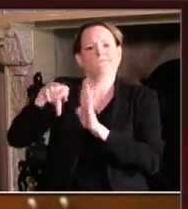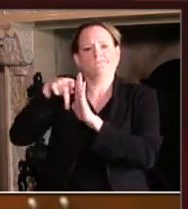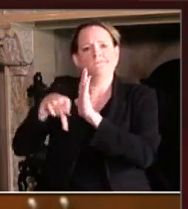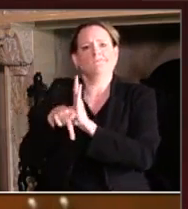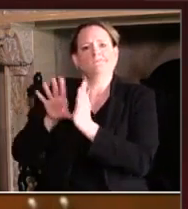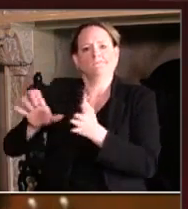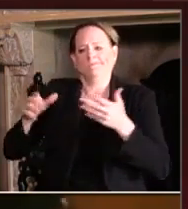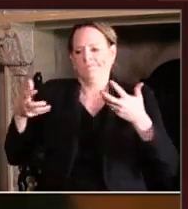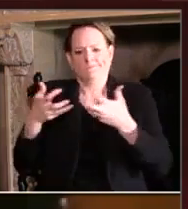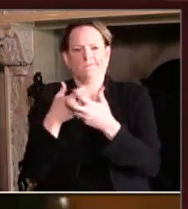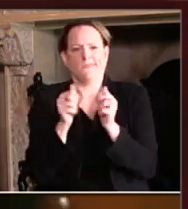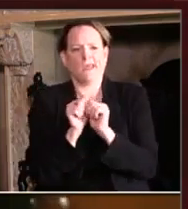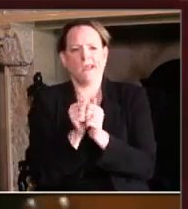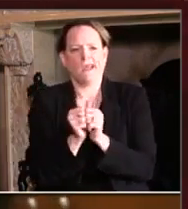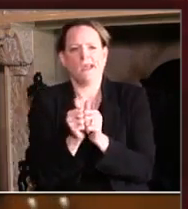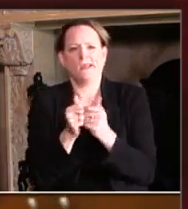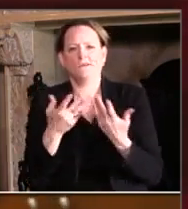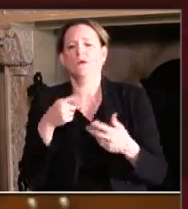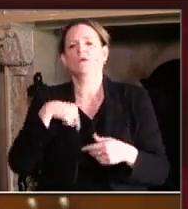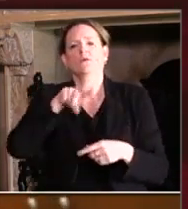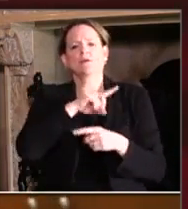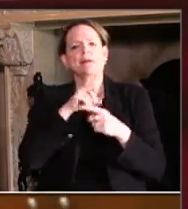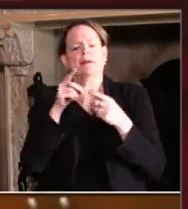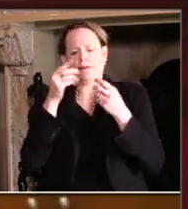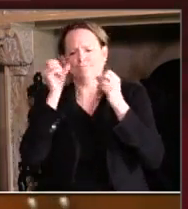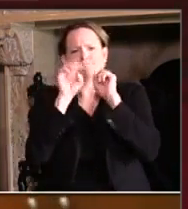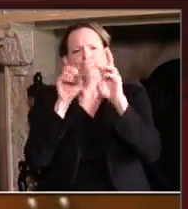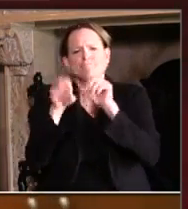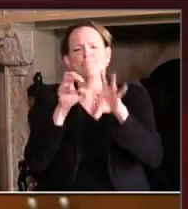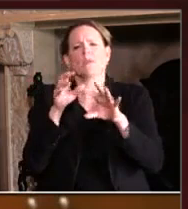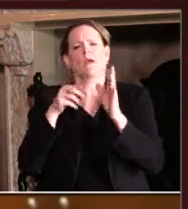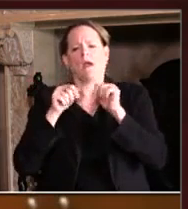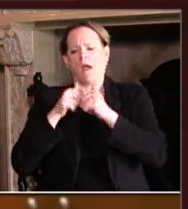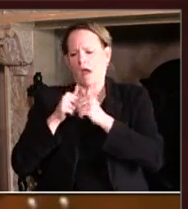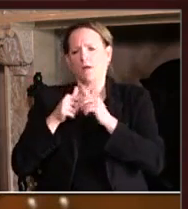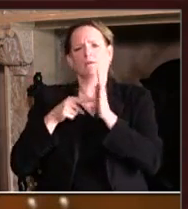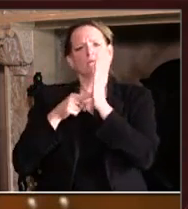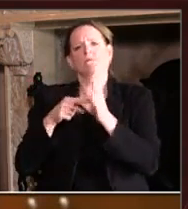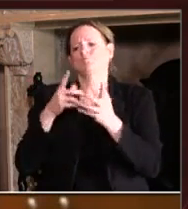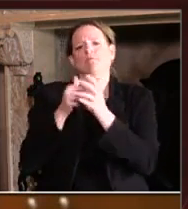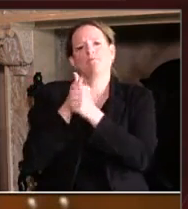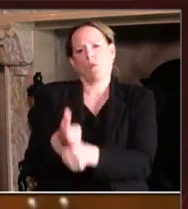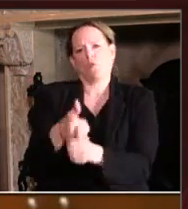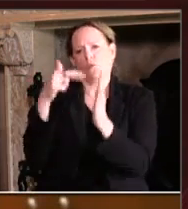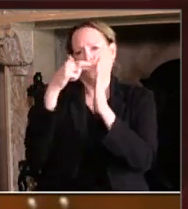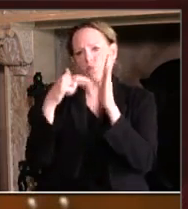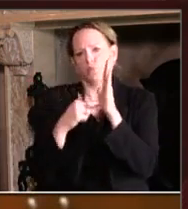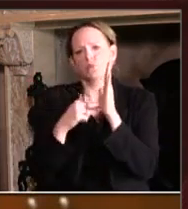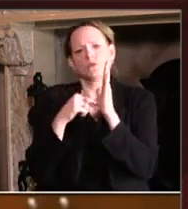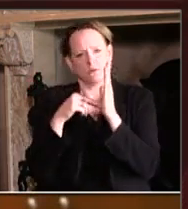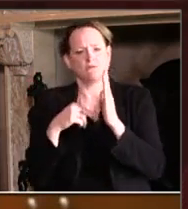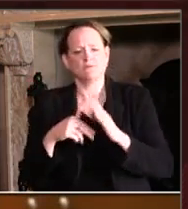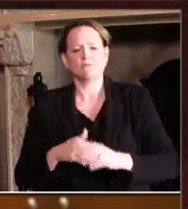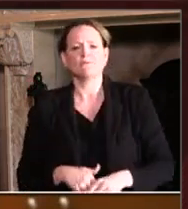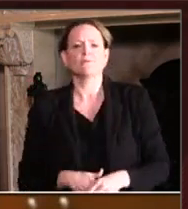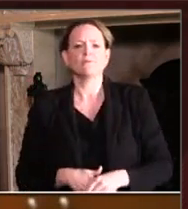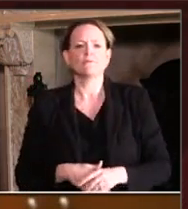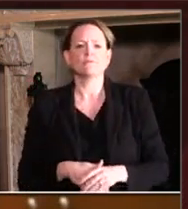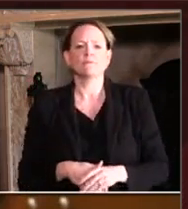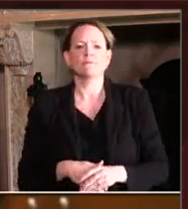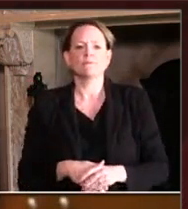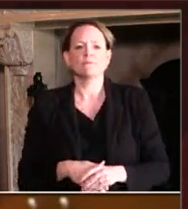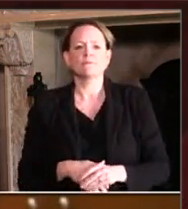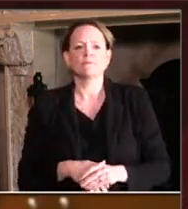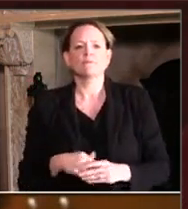regulatory bodies. As such, our clinic's leadership had to make the tough decision to curtail operations,